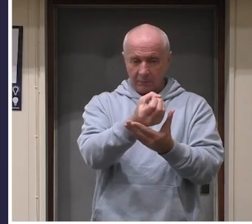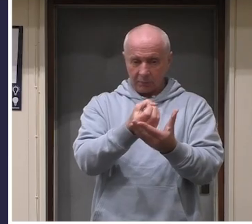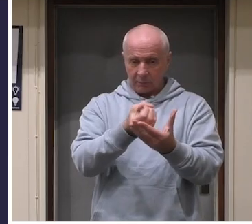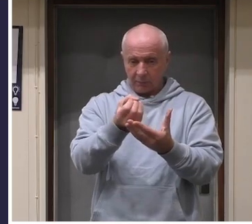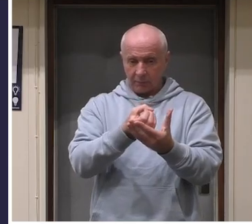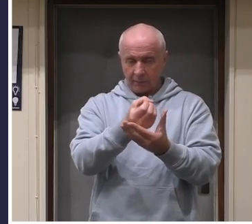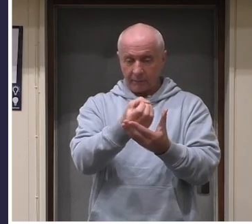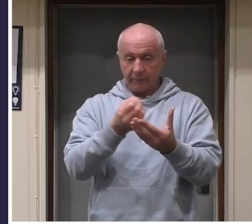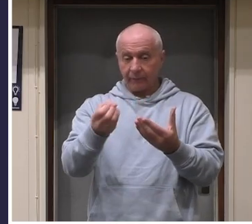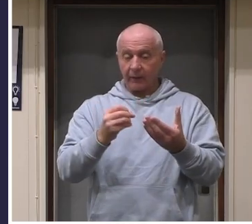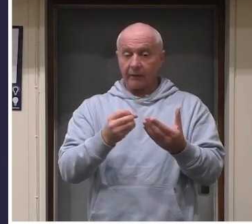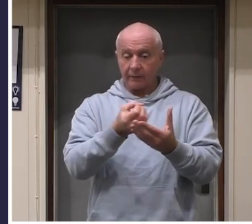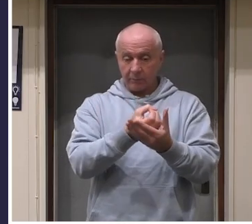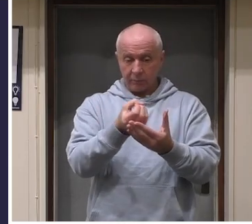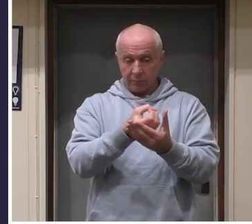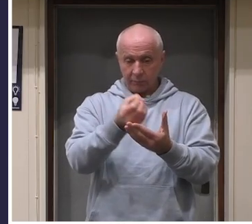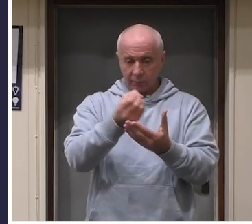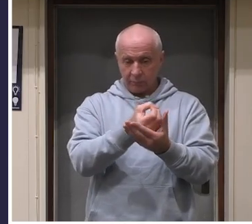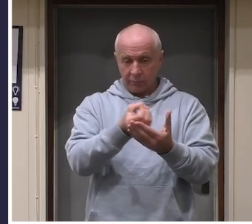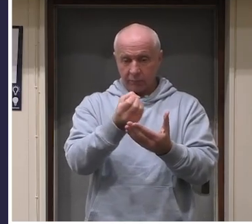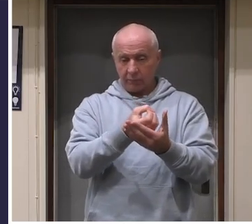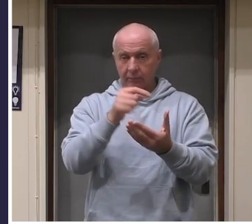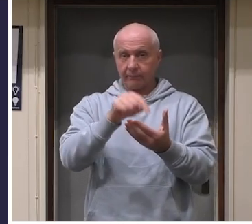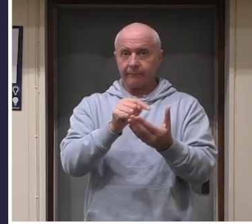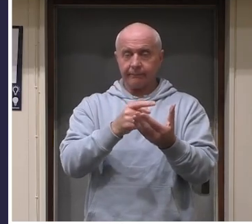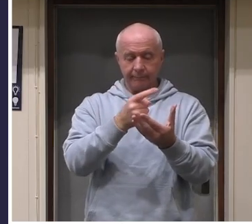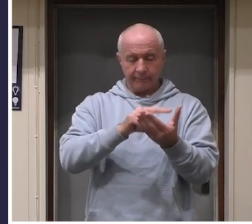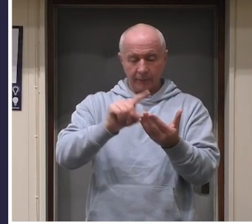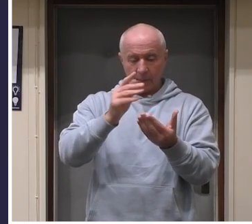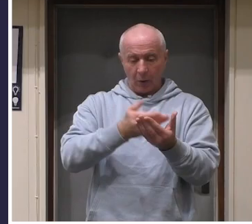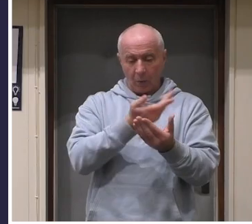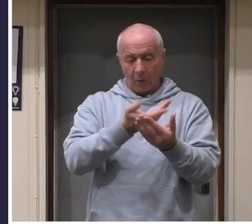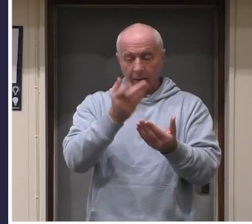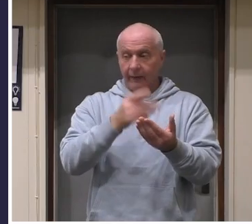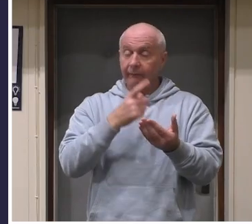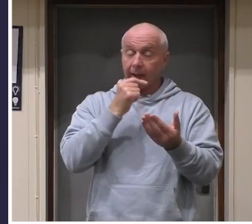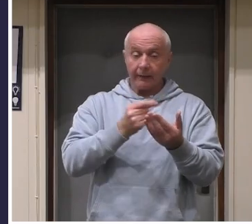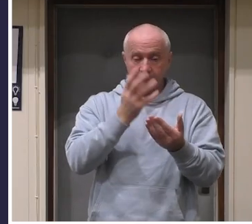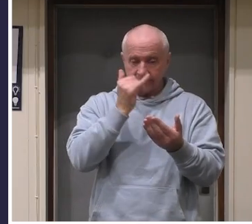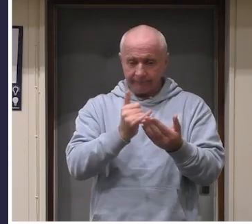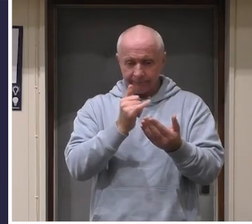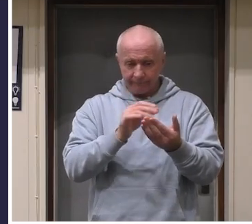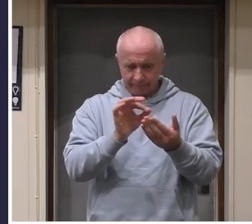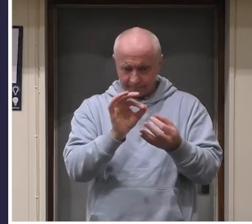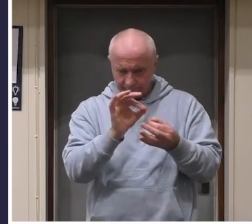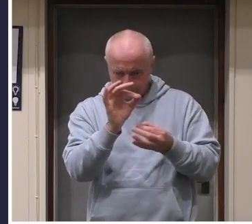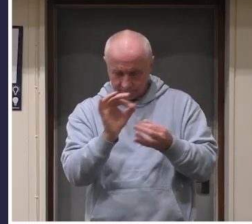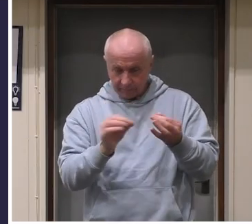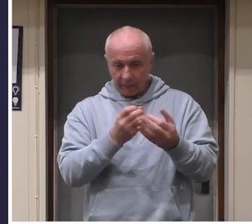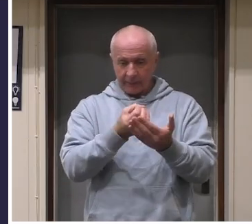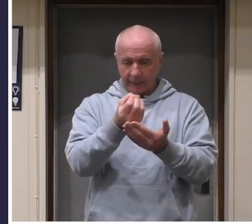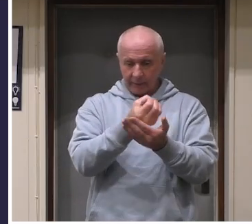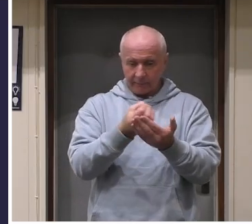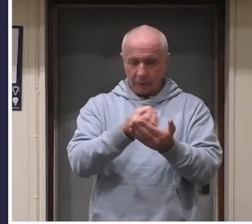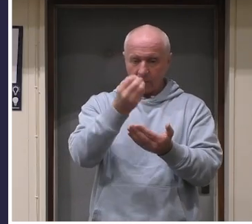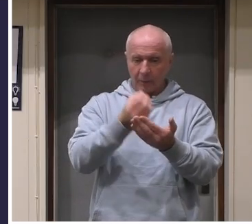The frequency at which the ball goes back and forth is given by the bowl. And if you're able to measure the particle motion in that, you would see an oscillation that's